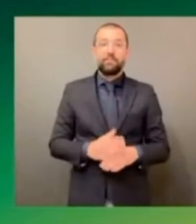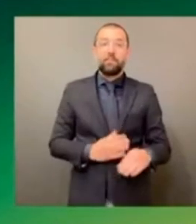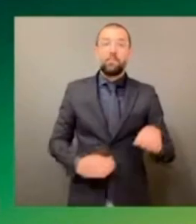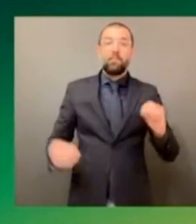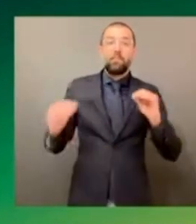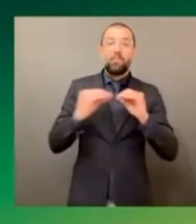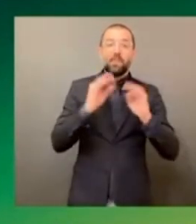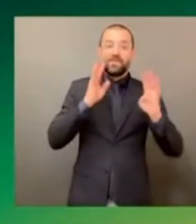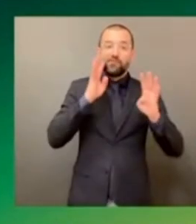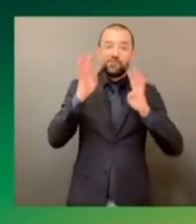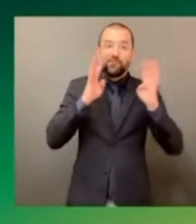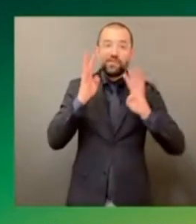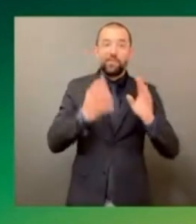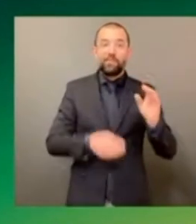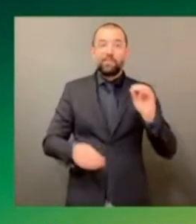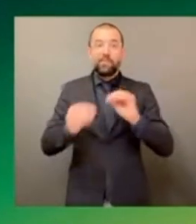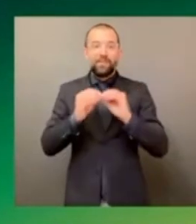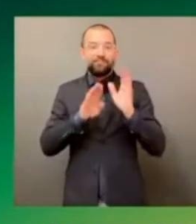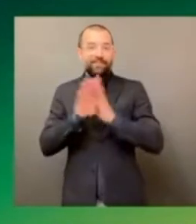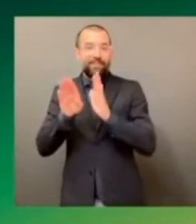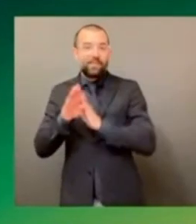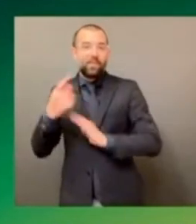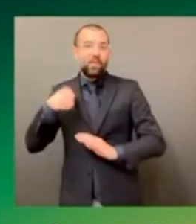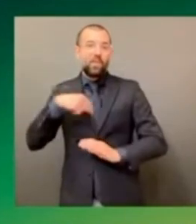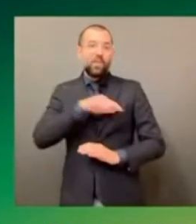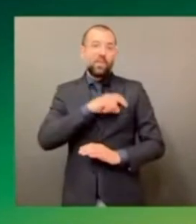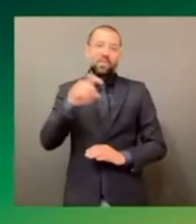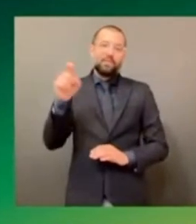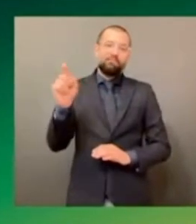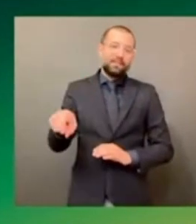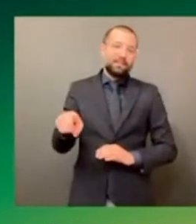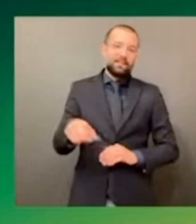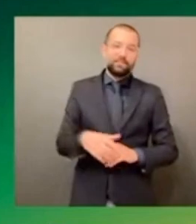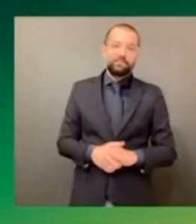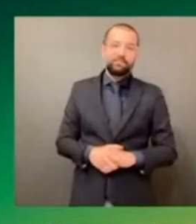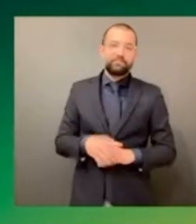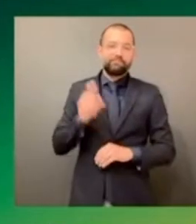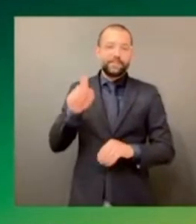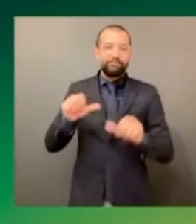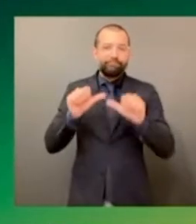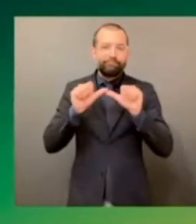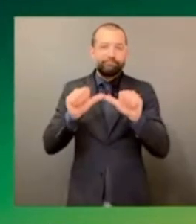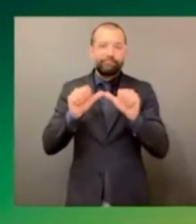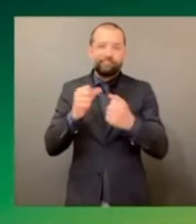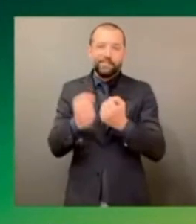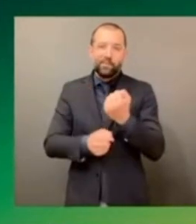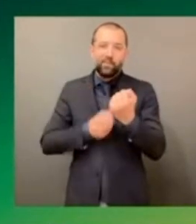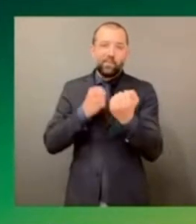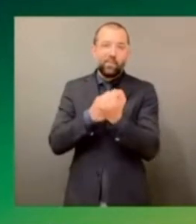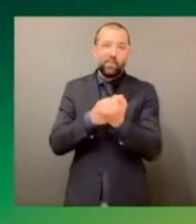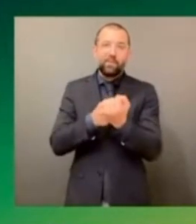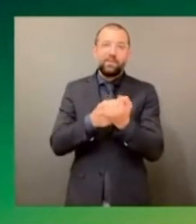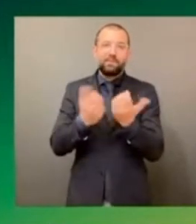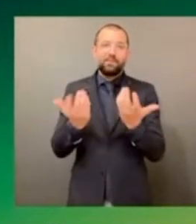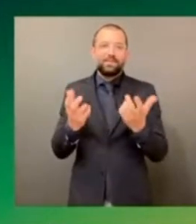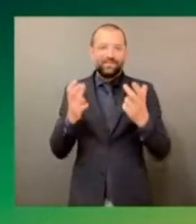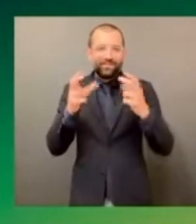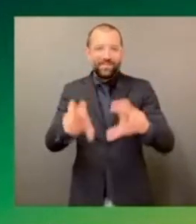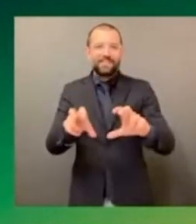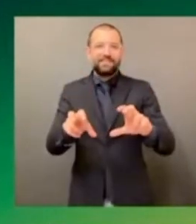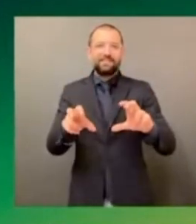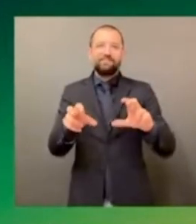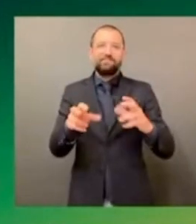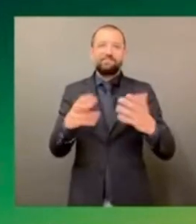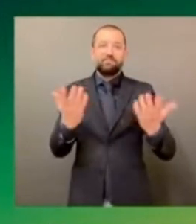we must continue to support and invest in good governance and